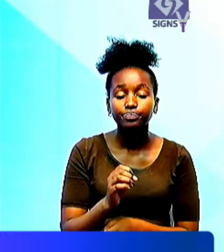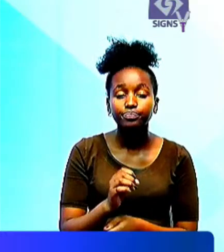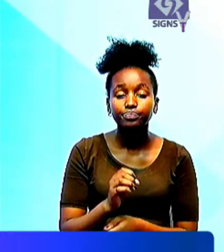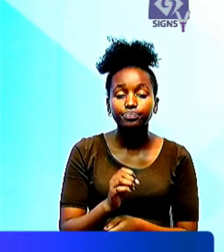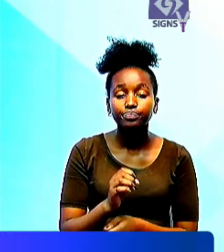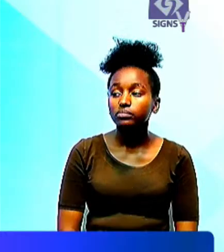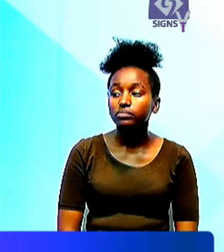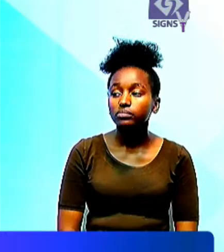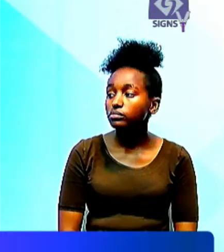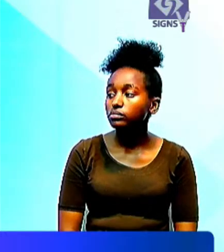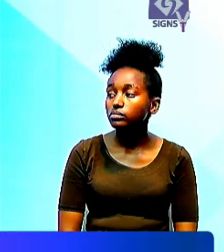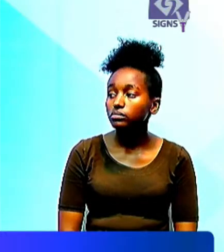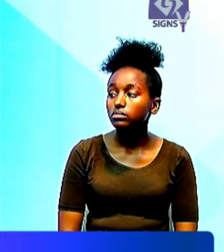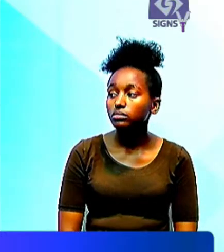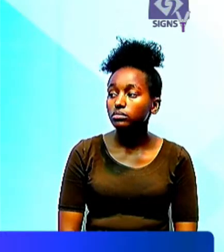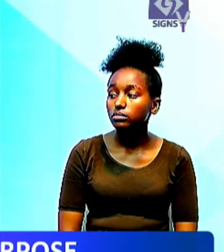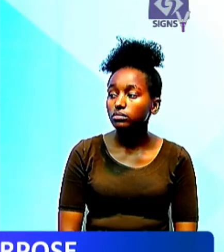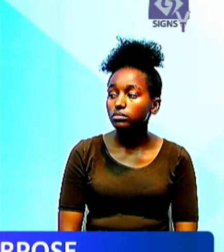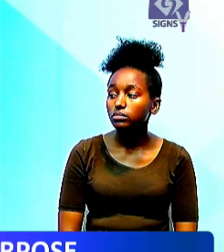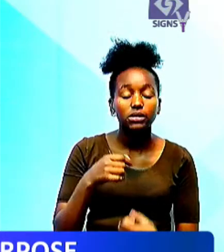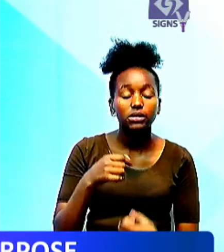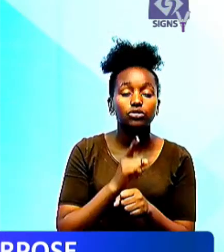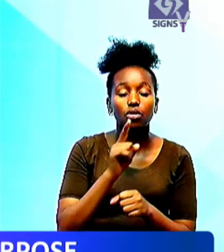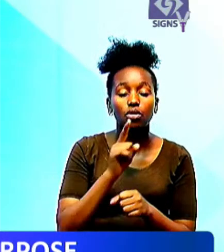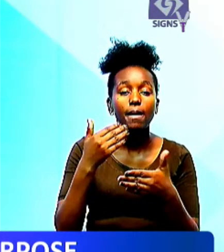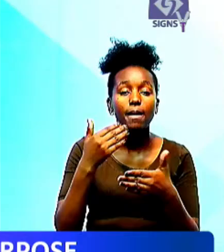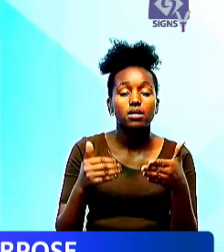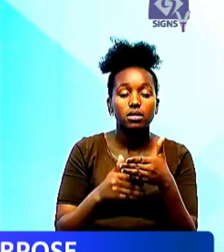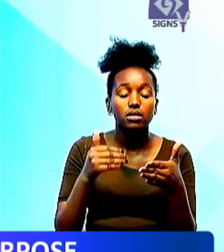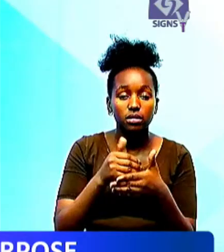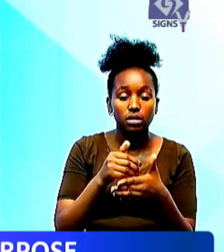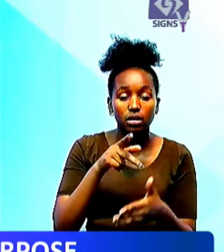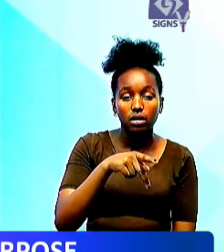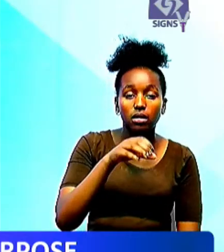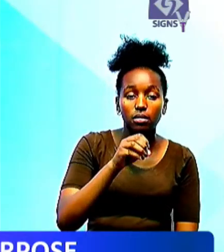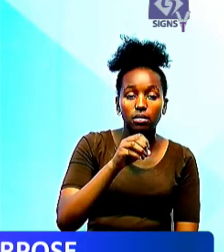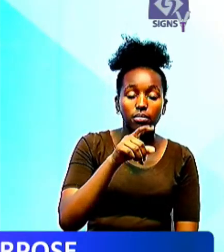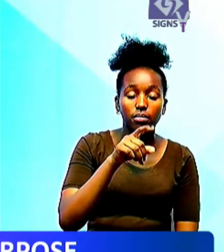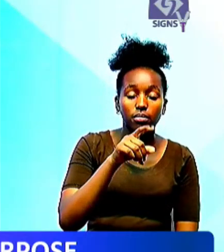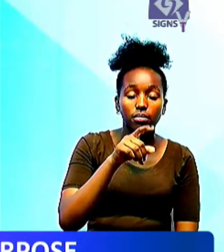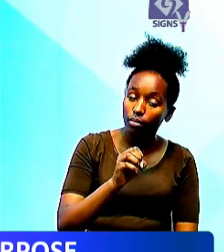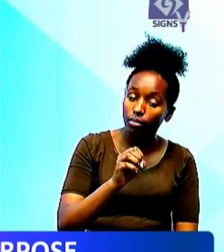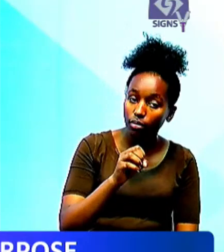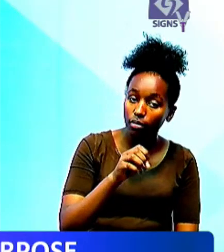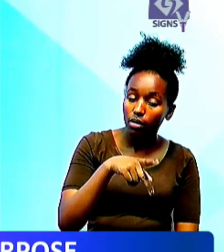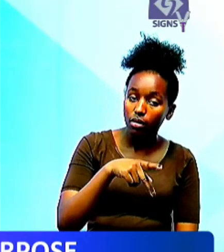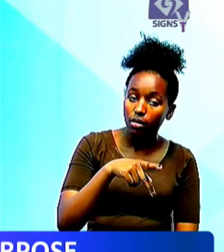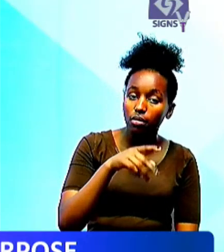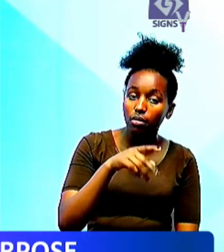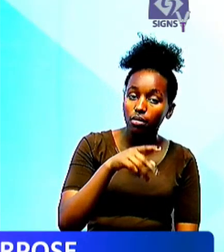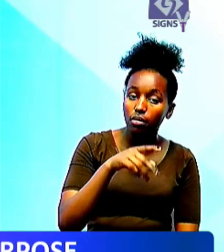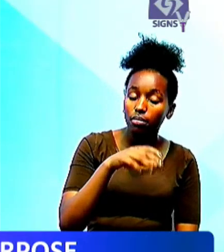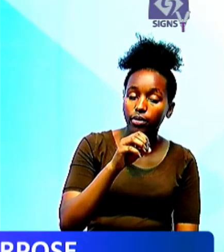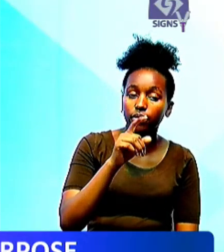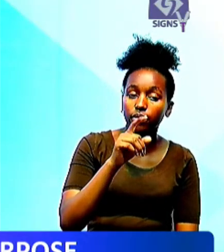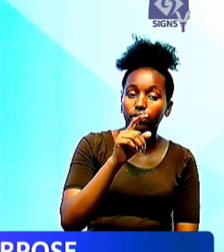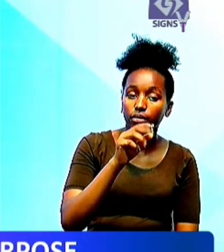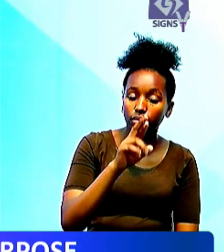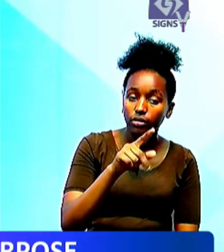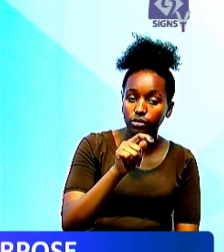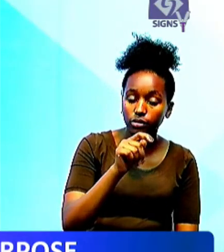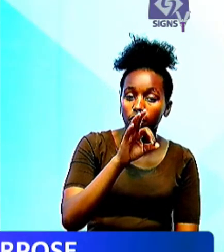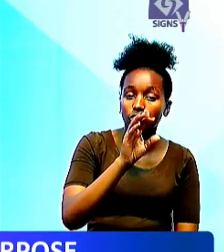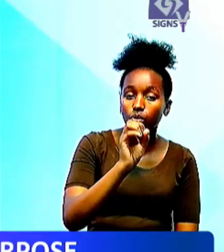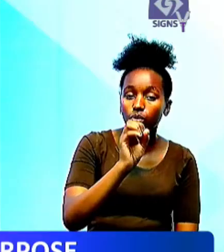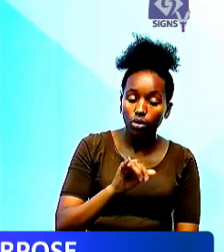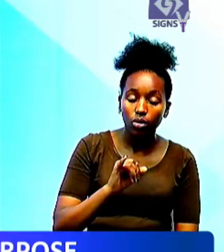the thing. We help people to build a legacy portfolio and even coming up with a family trust. Having a family trust where you have the beneficiary indicated, these